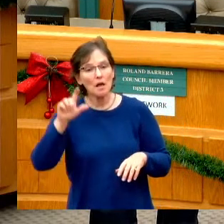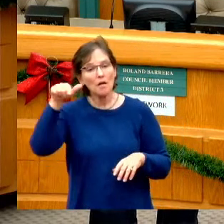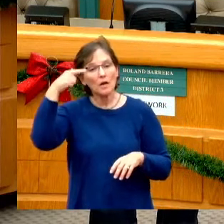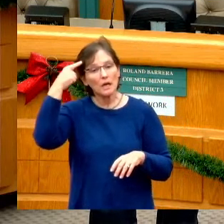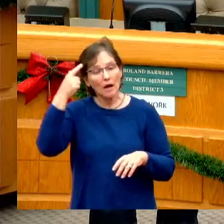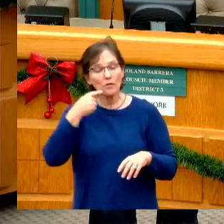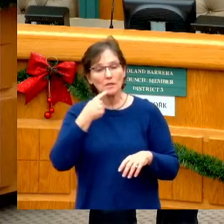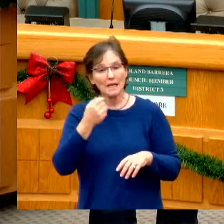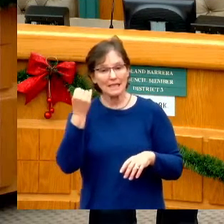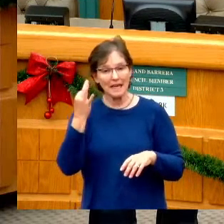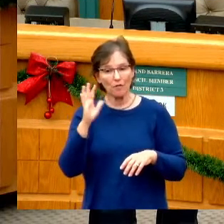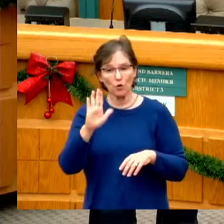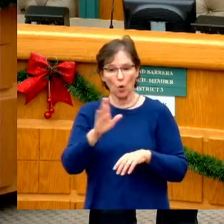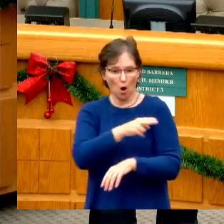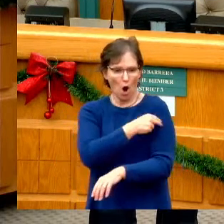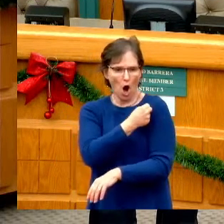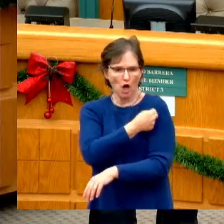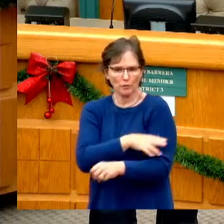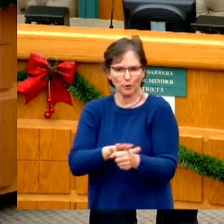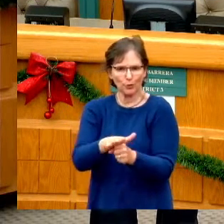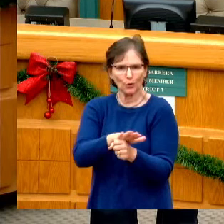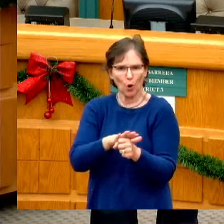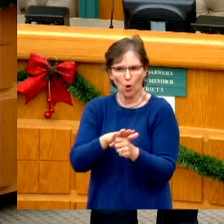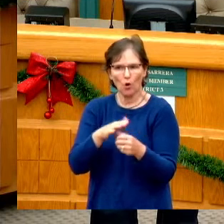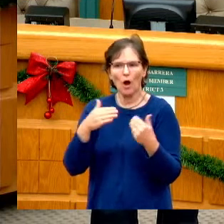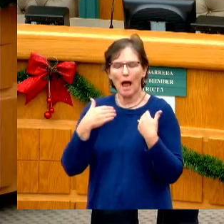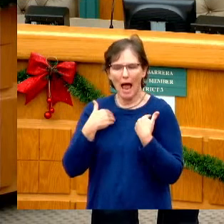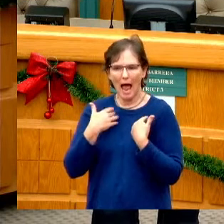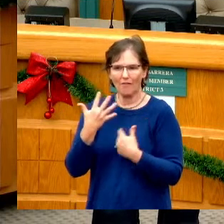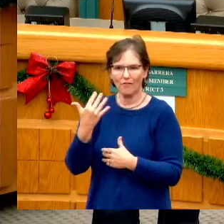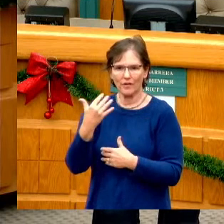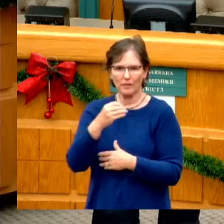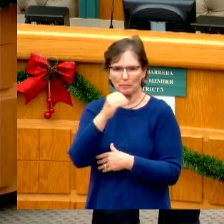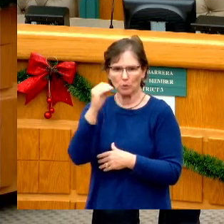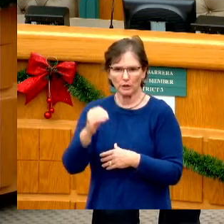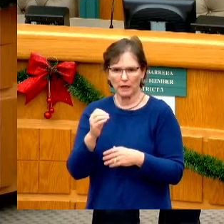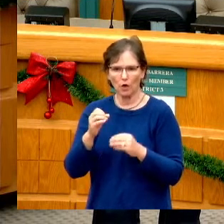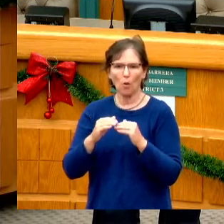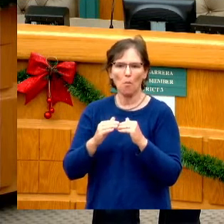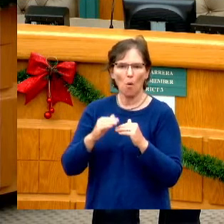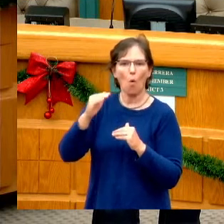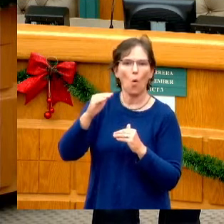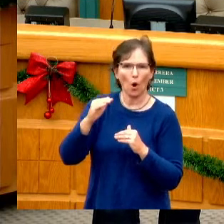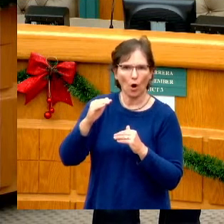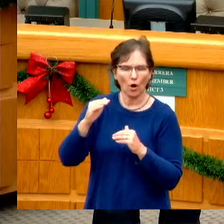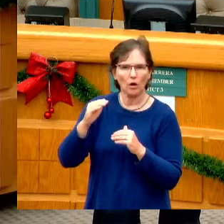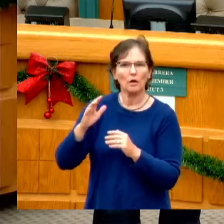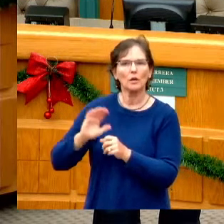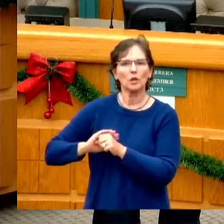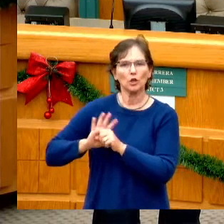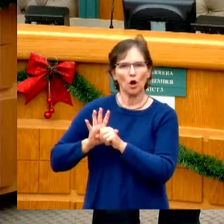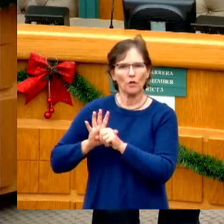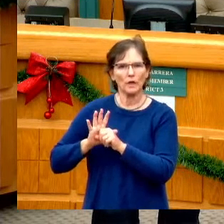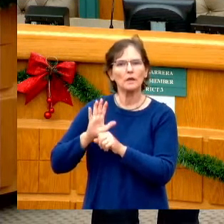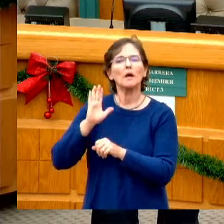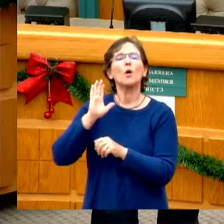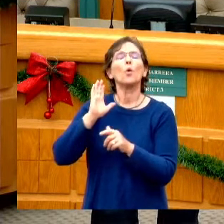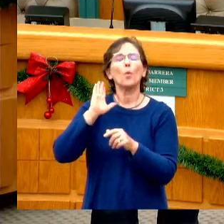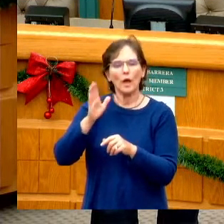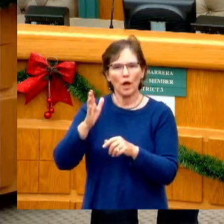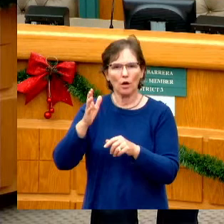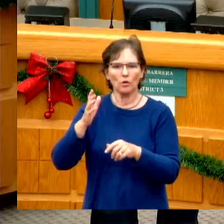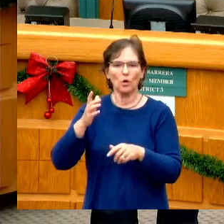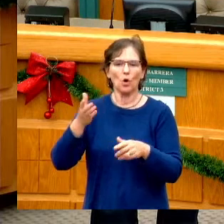capacity reaches 15% or greater for 7 days straight, then you would roll back Texas, So if you're